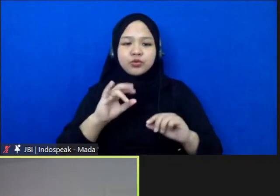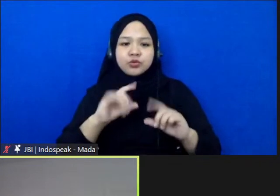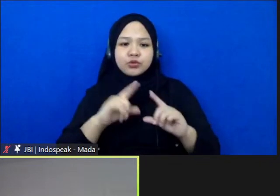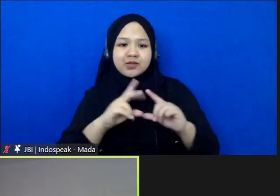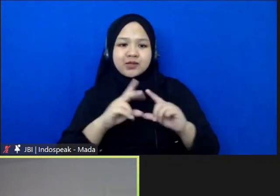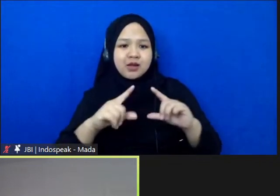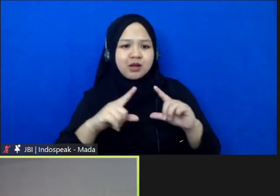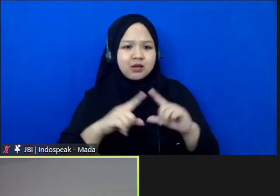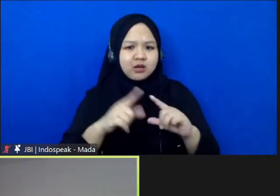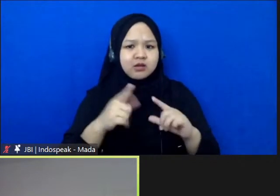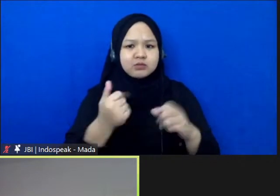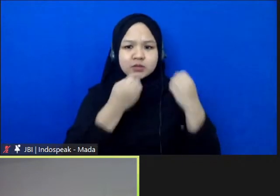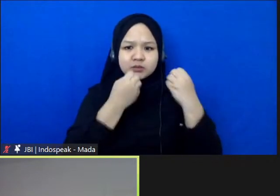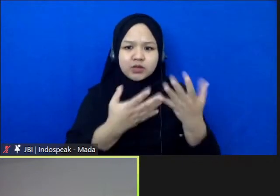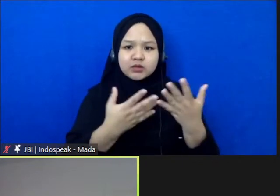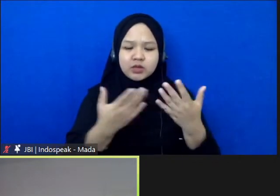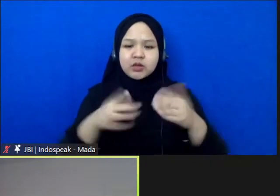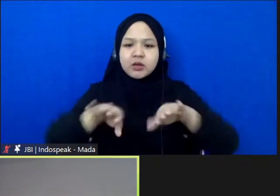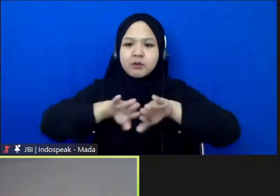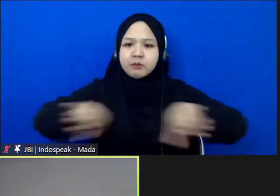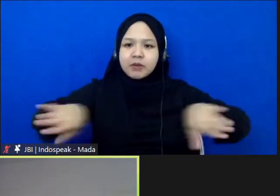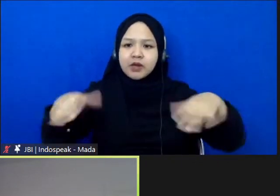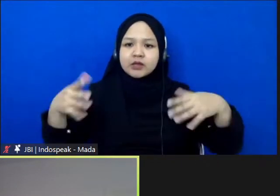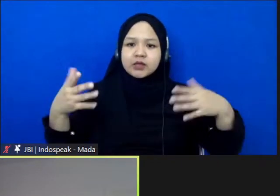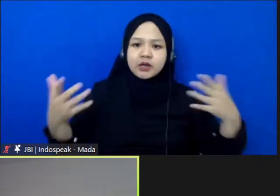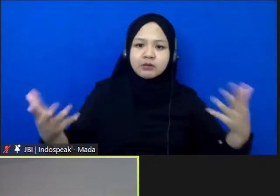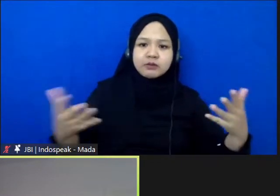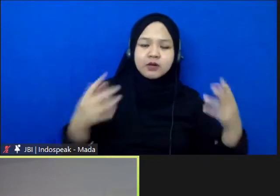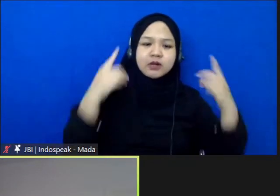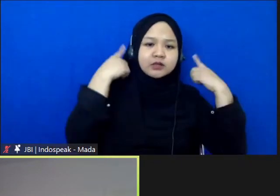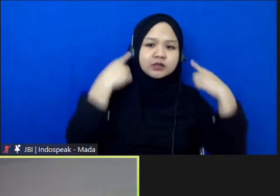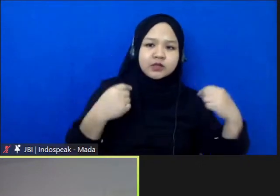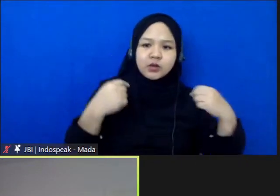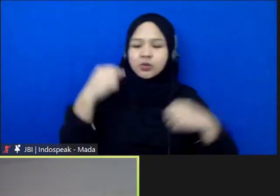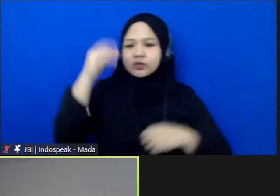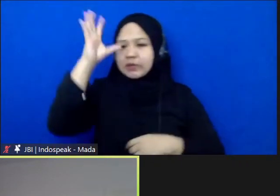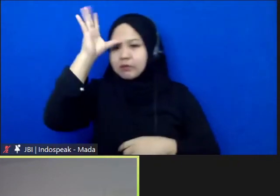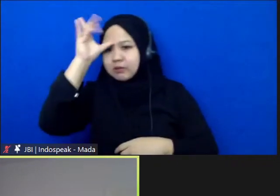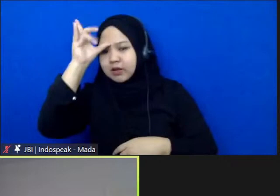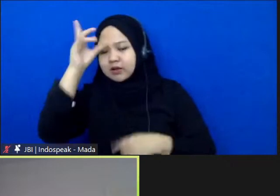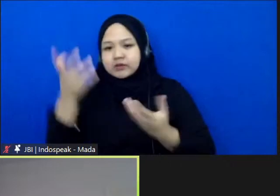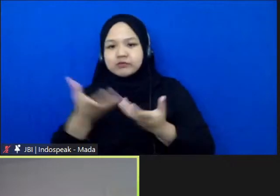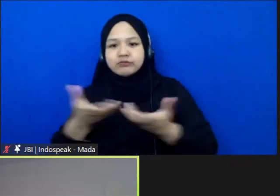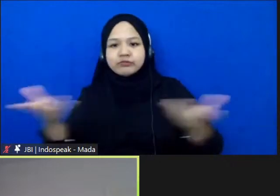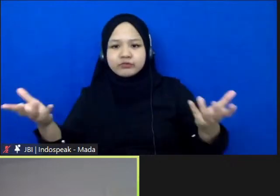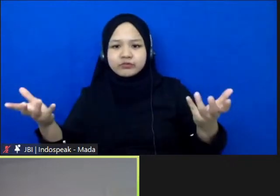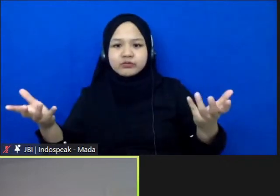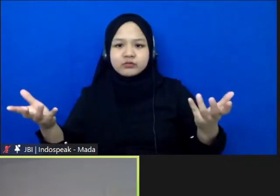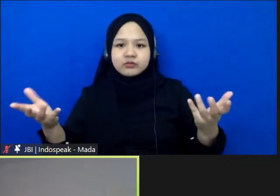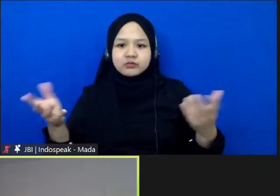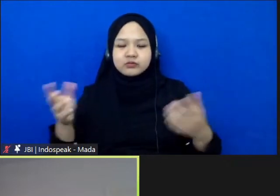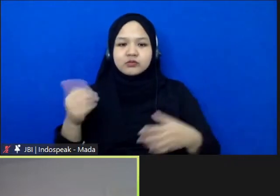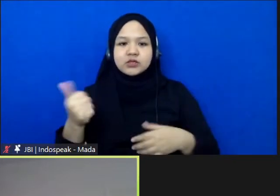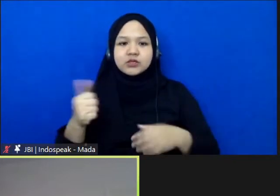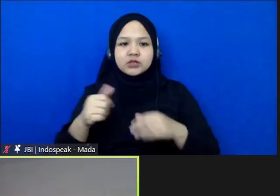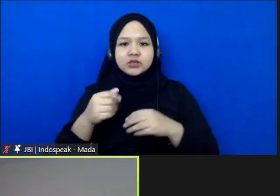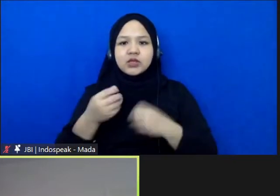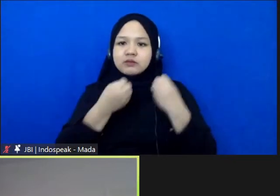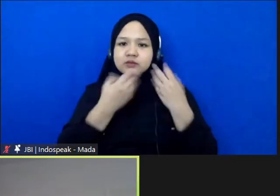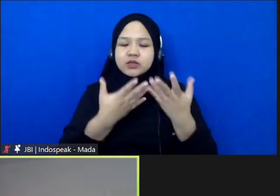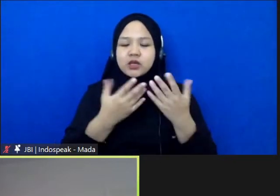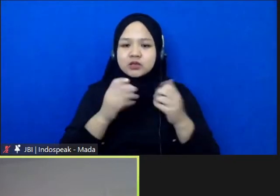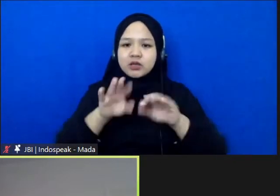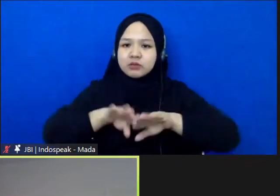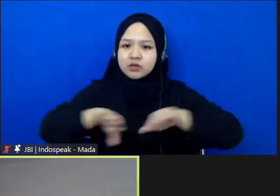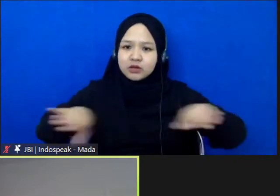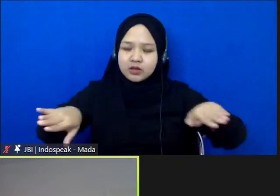difference between, say, Java and Bali on one side and outside Java and Bali, considering that